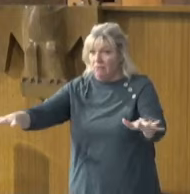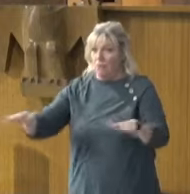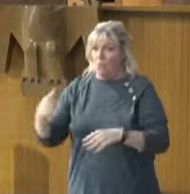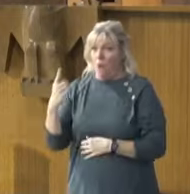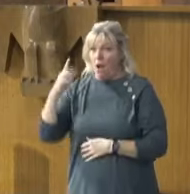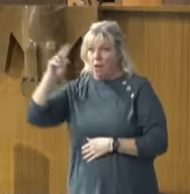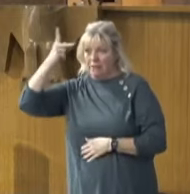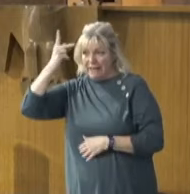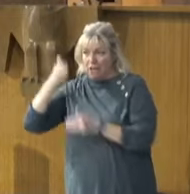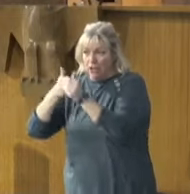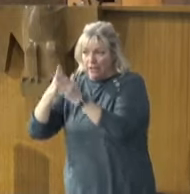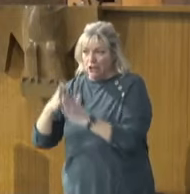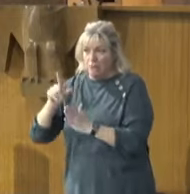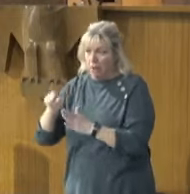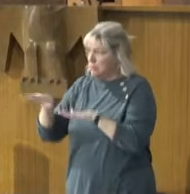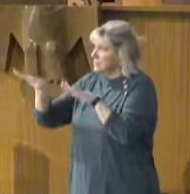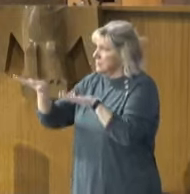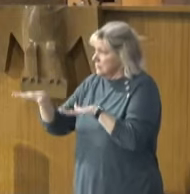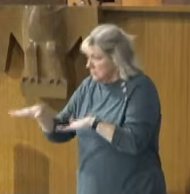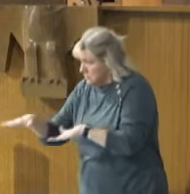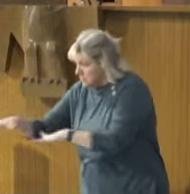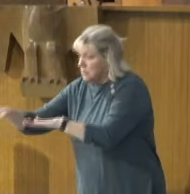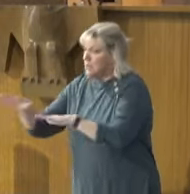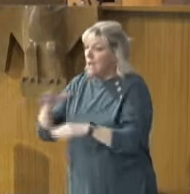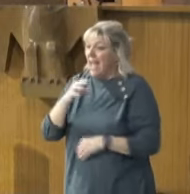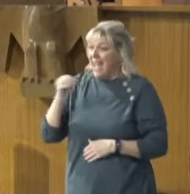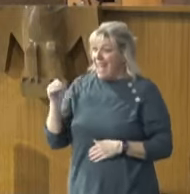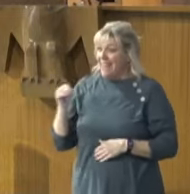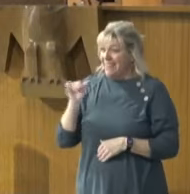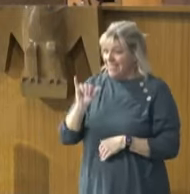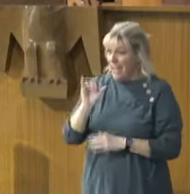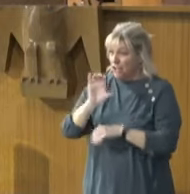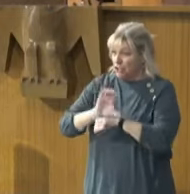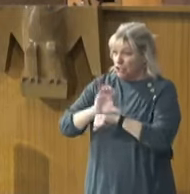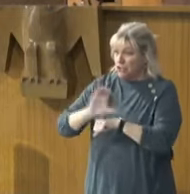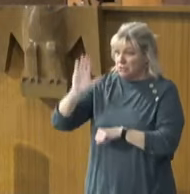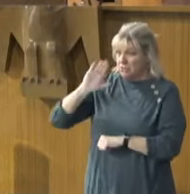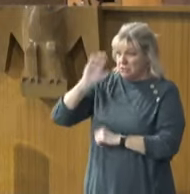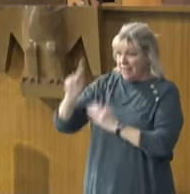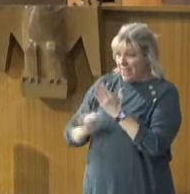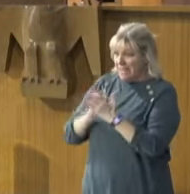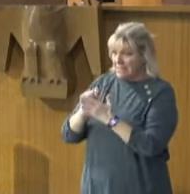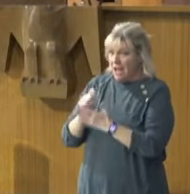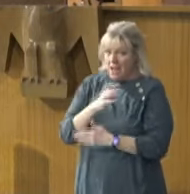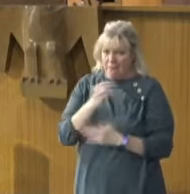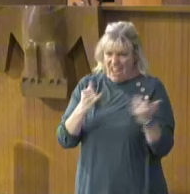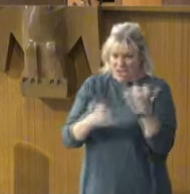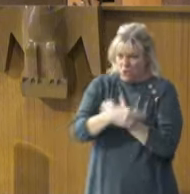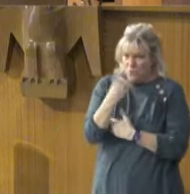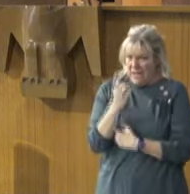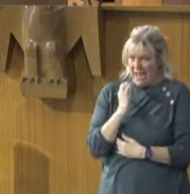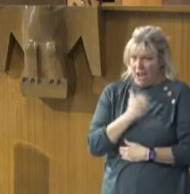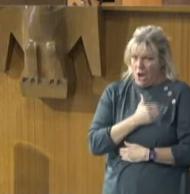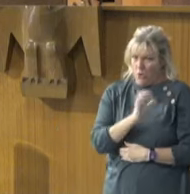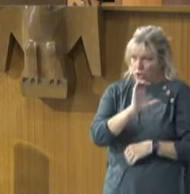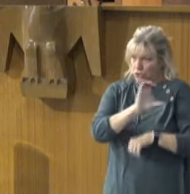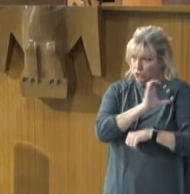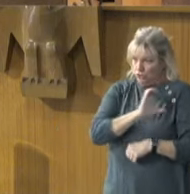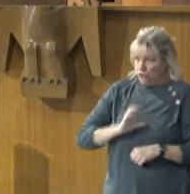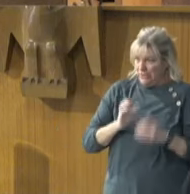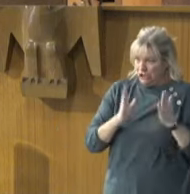and the parallels between the German Evangelical Church then and Christian nationalism today are frightening.